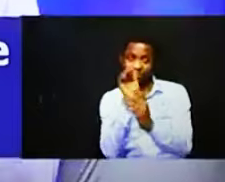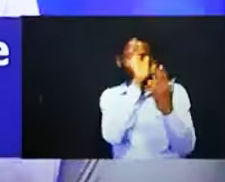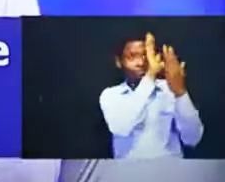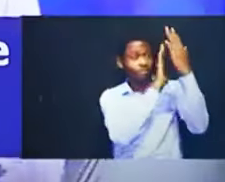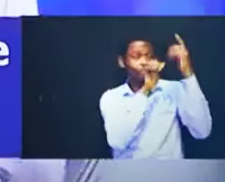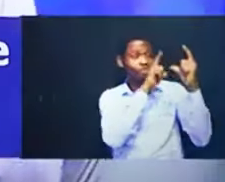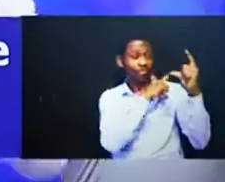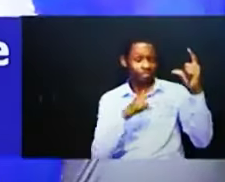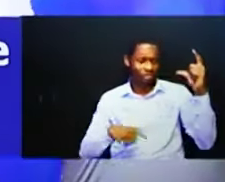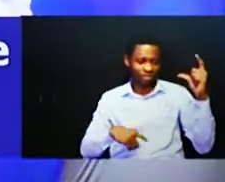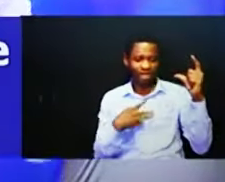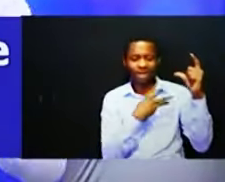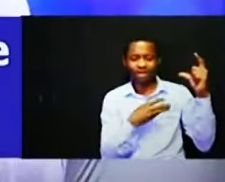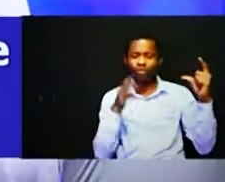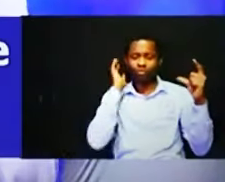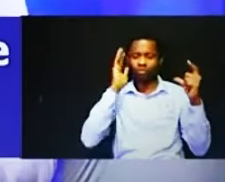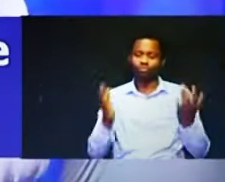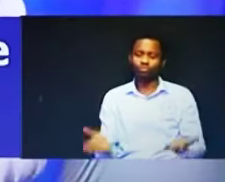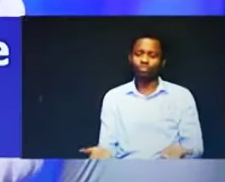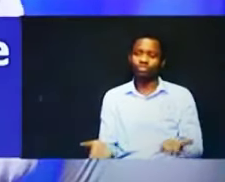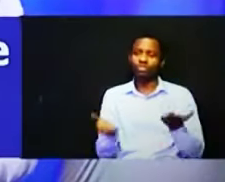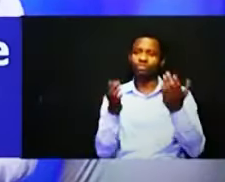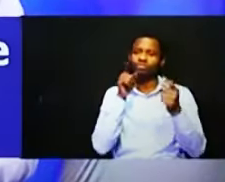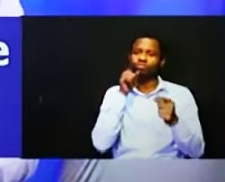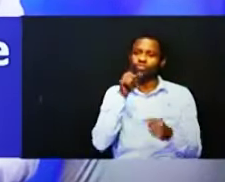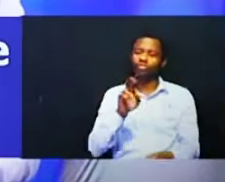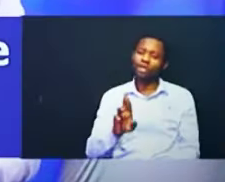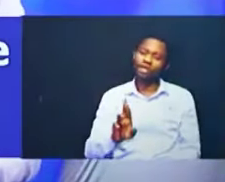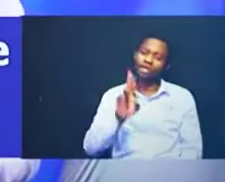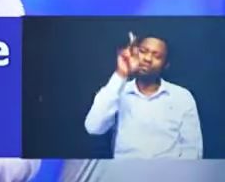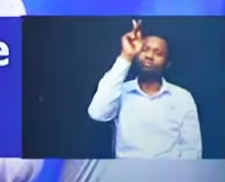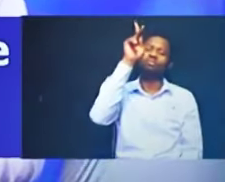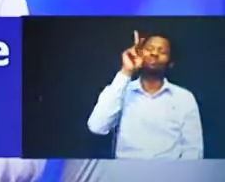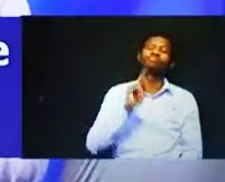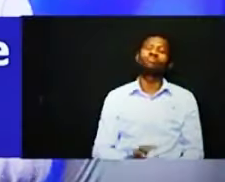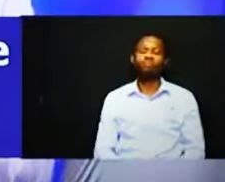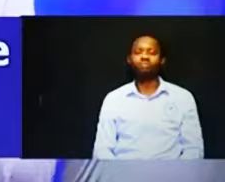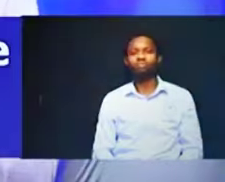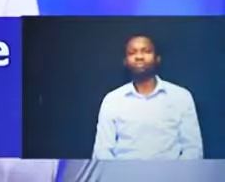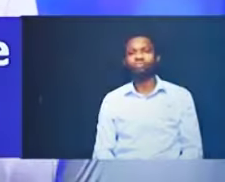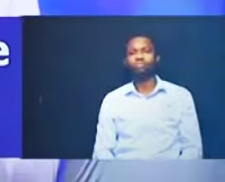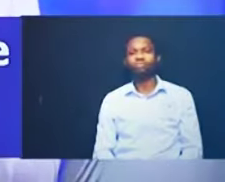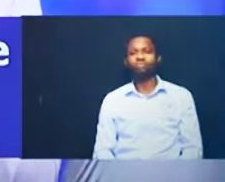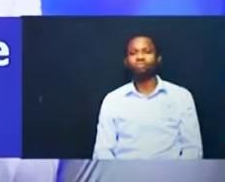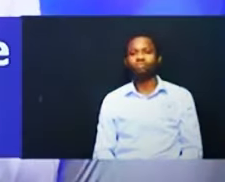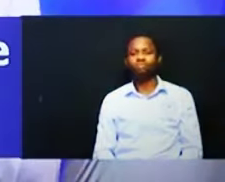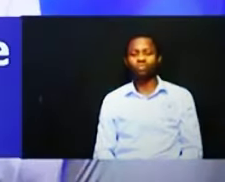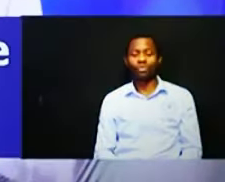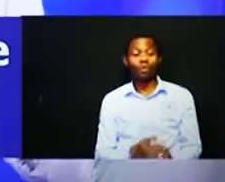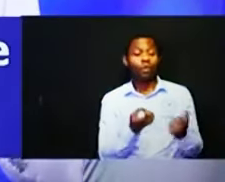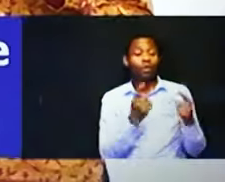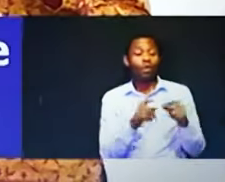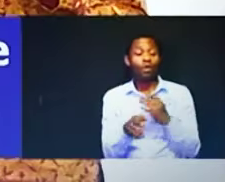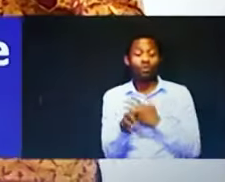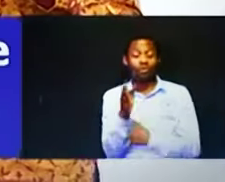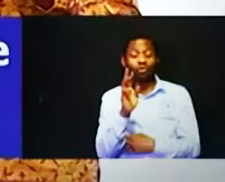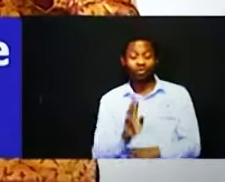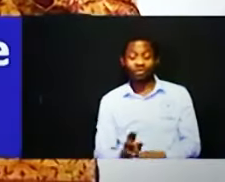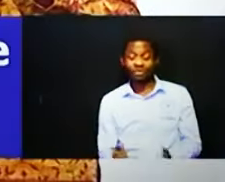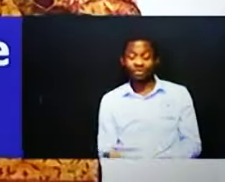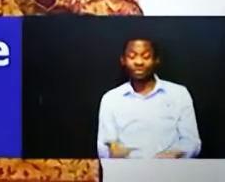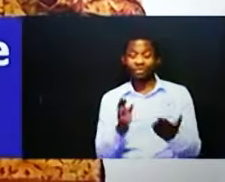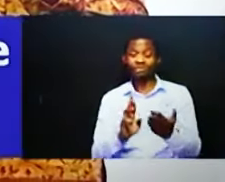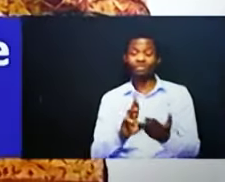and he will lift you up. Mumre muwasi ewradi enim na obe mamoso. Now when God lifts you up, human